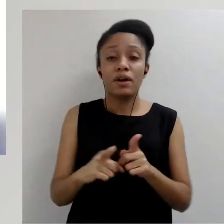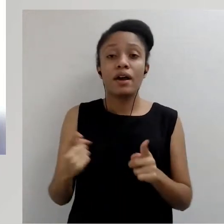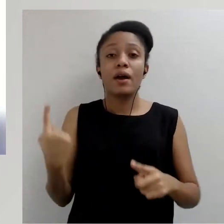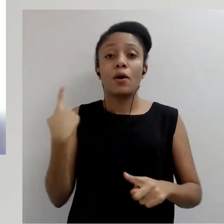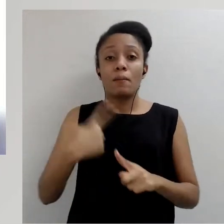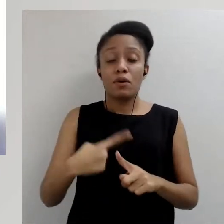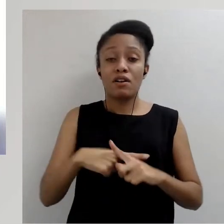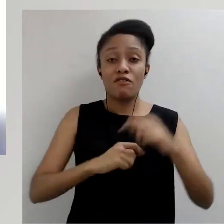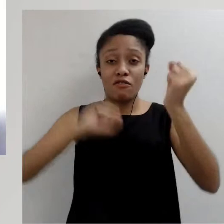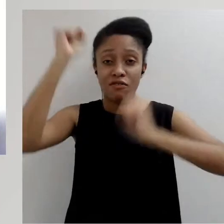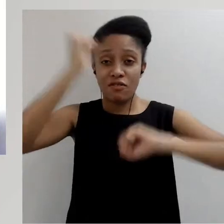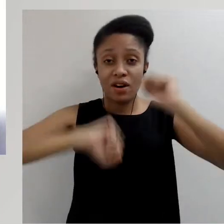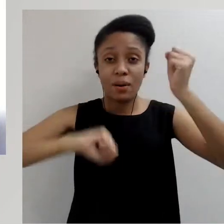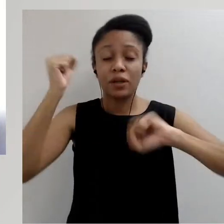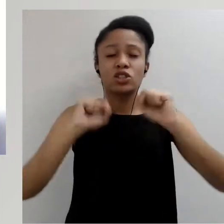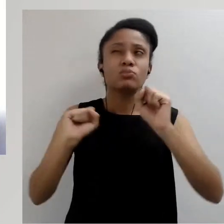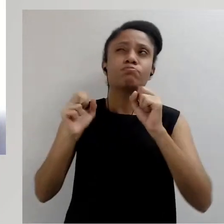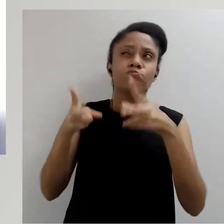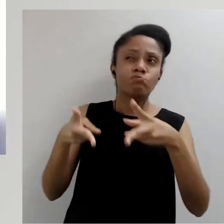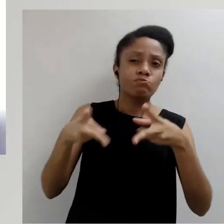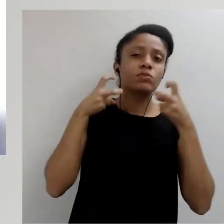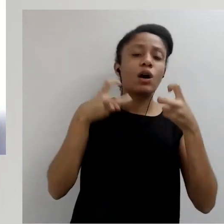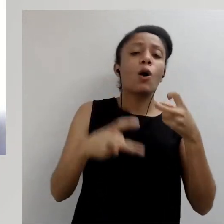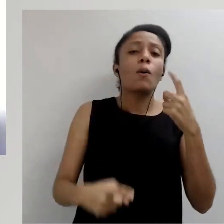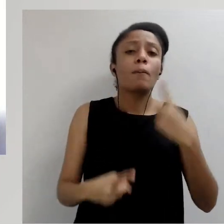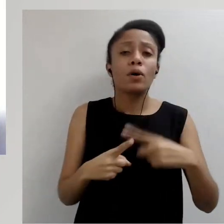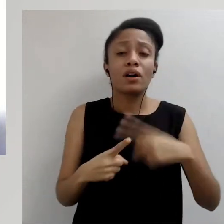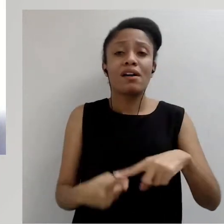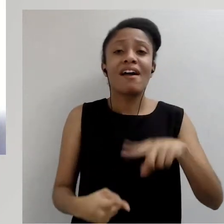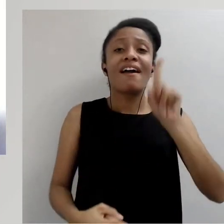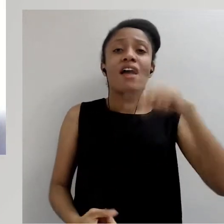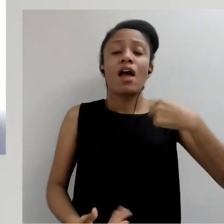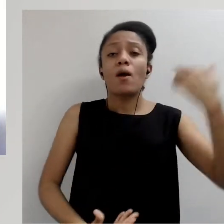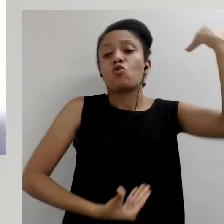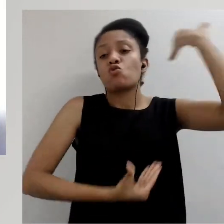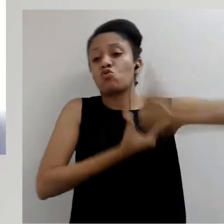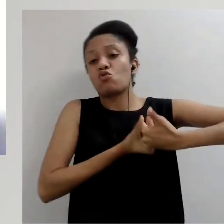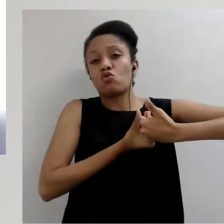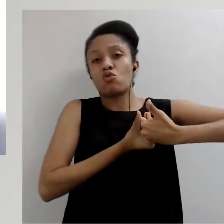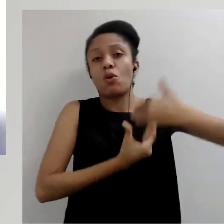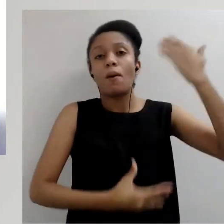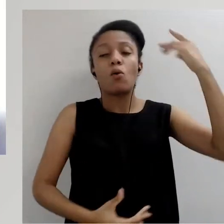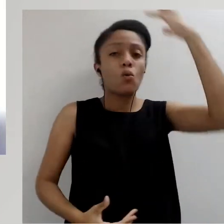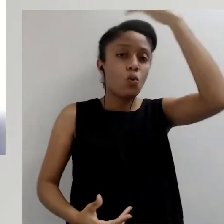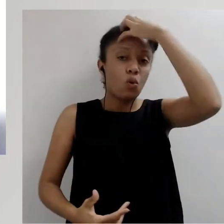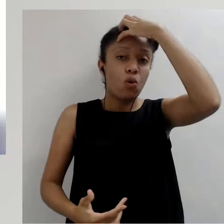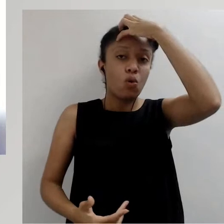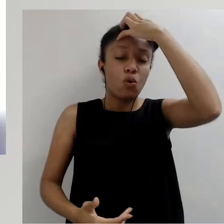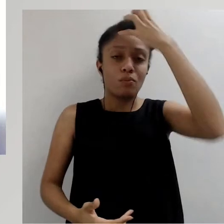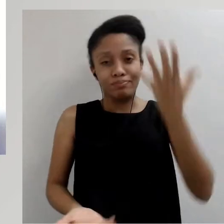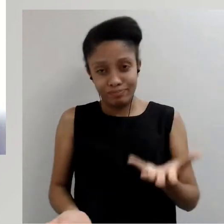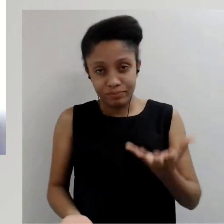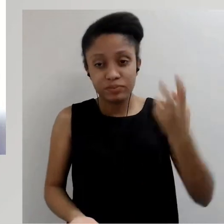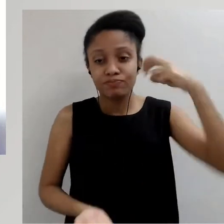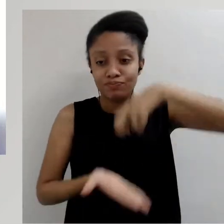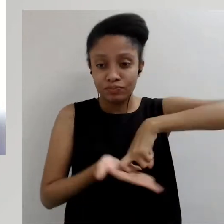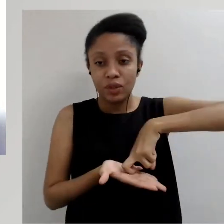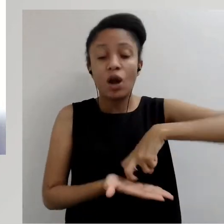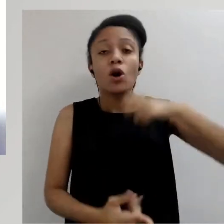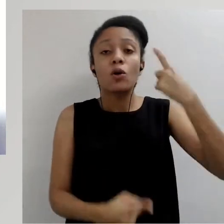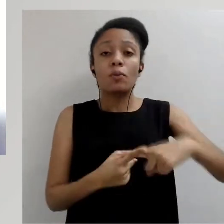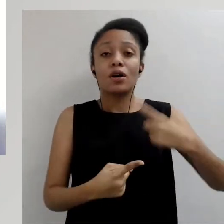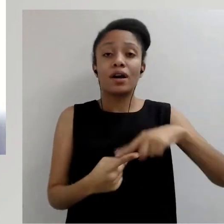account and will recycle because manufacturers already understood that they will be blamed for